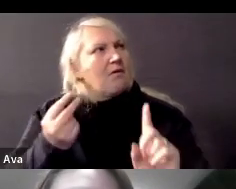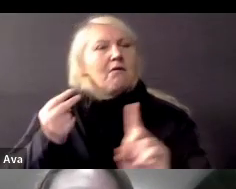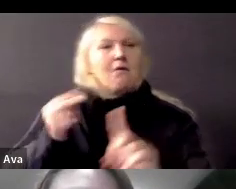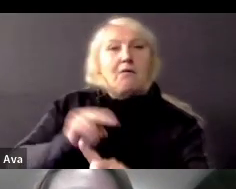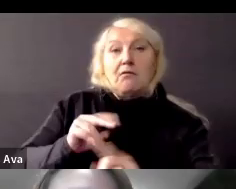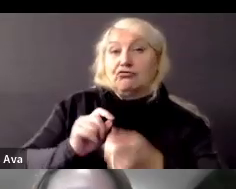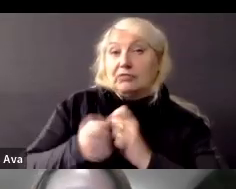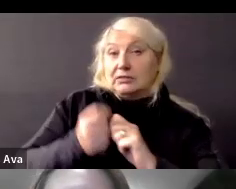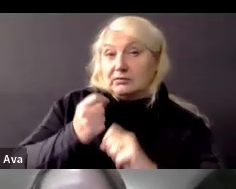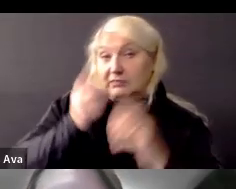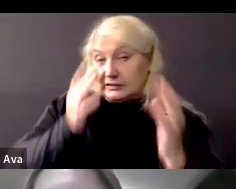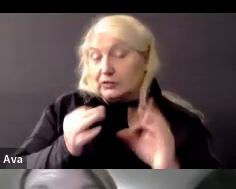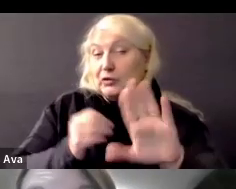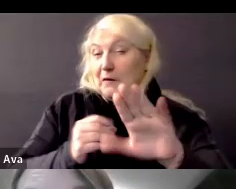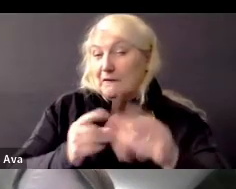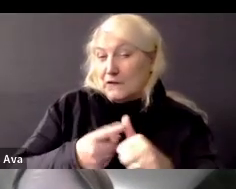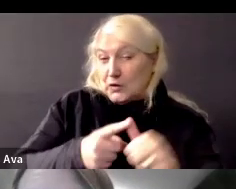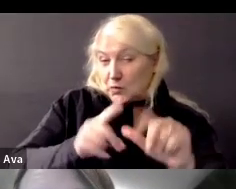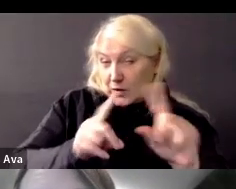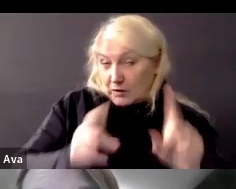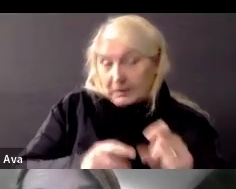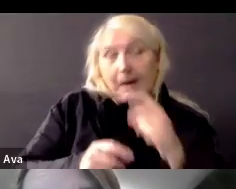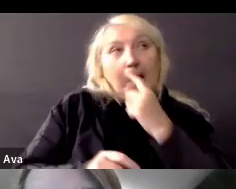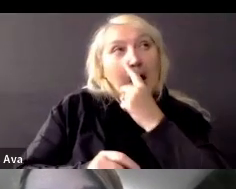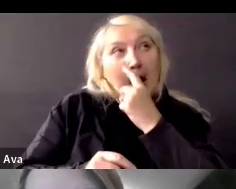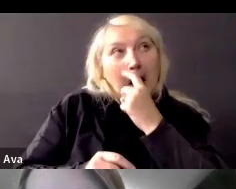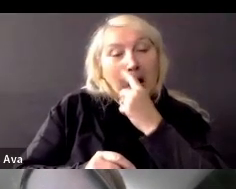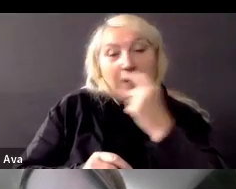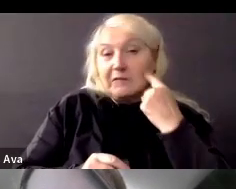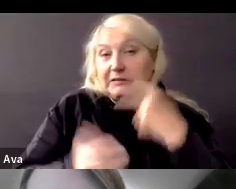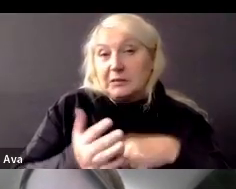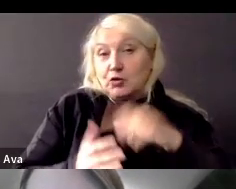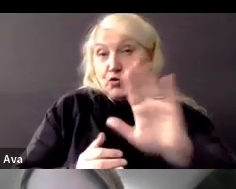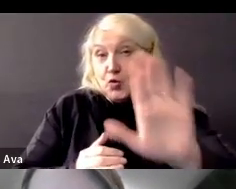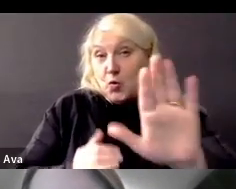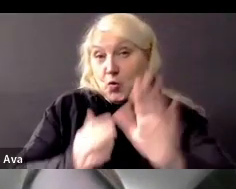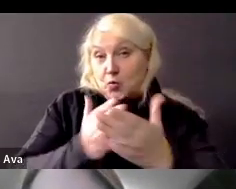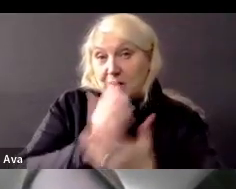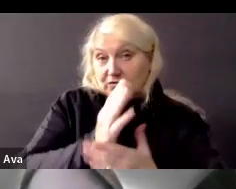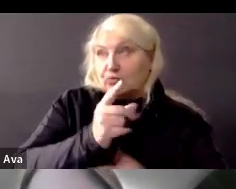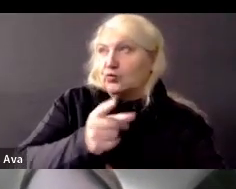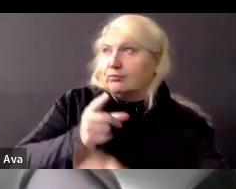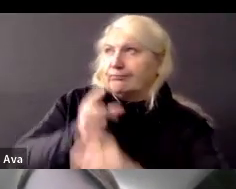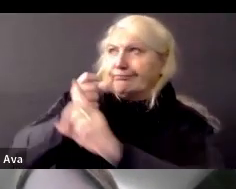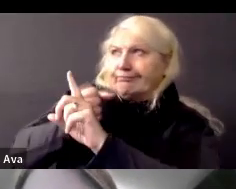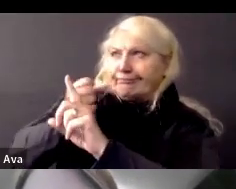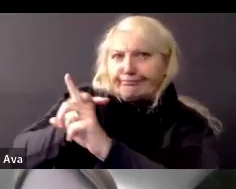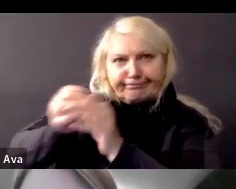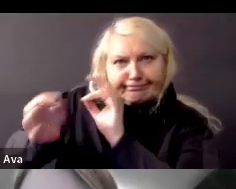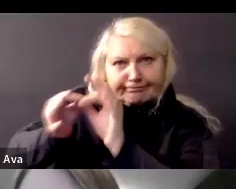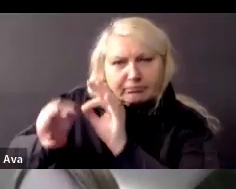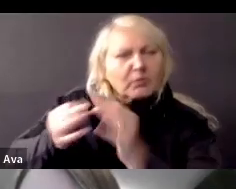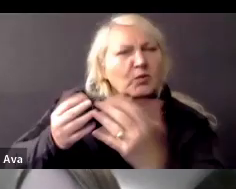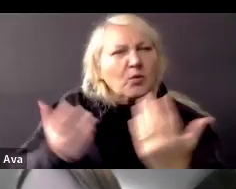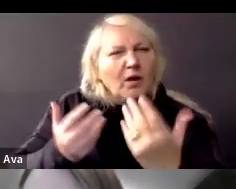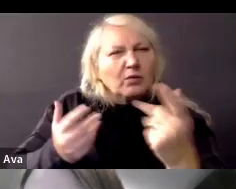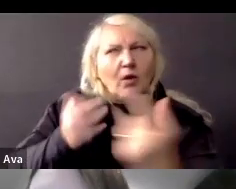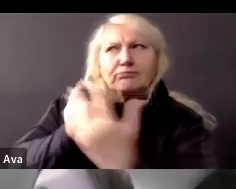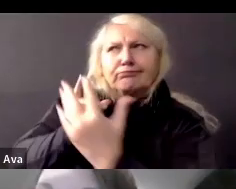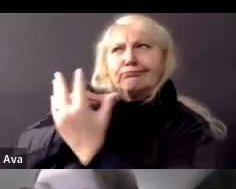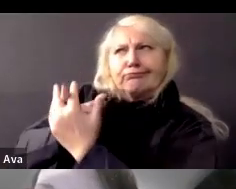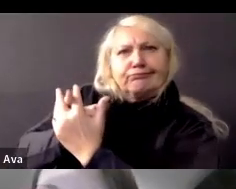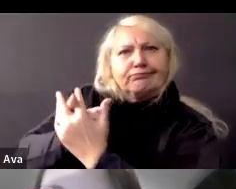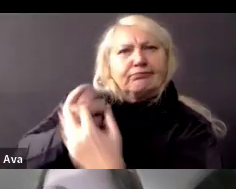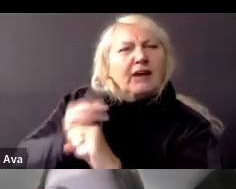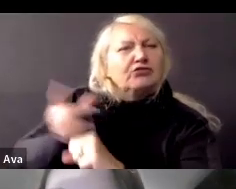the first question is, when you advocate for your own rights, what do you want people to understand about disability,